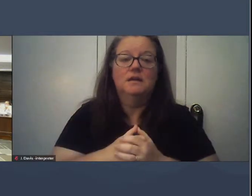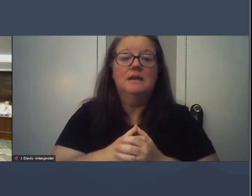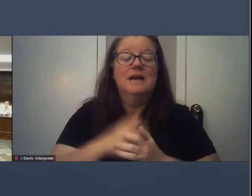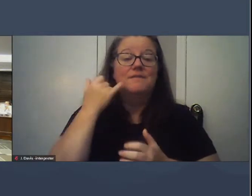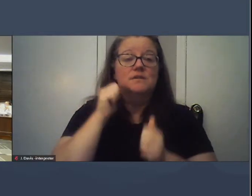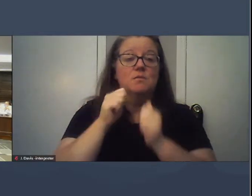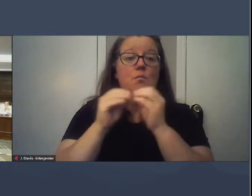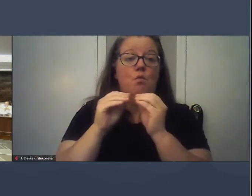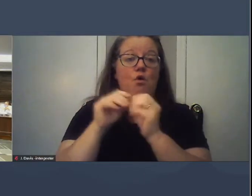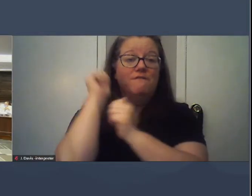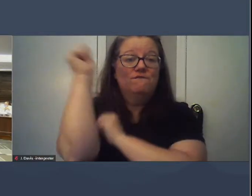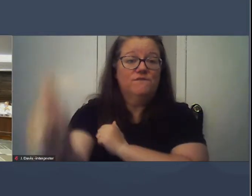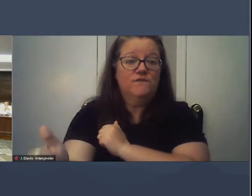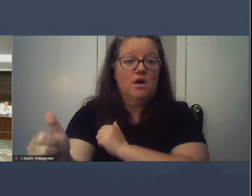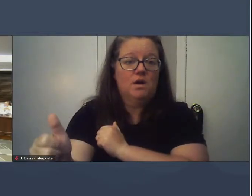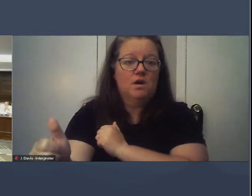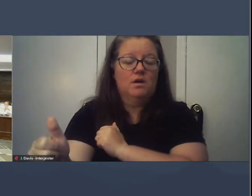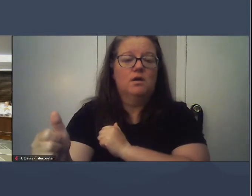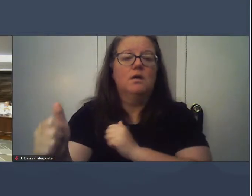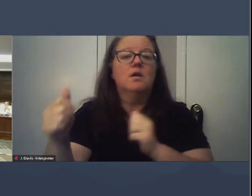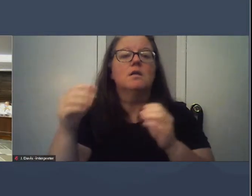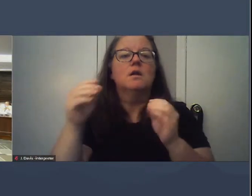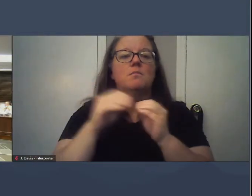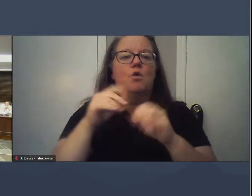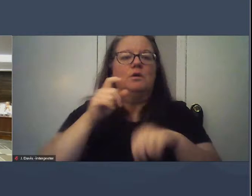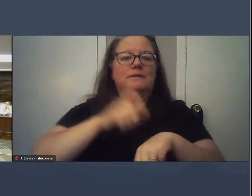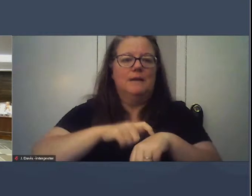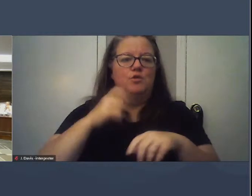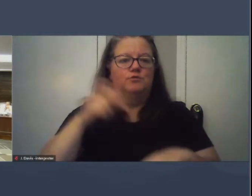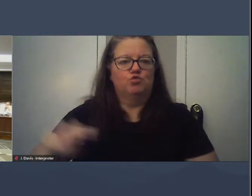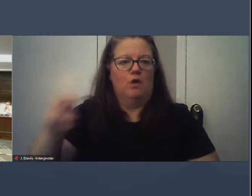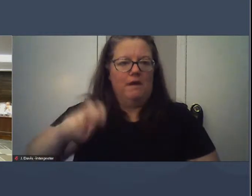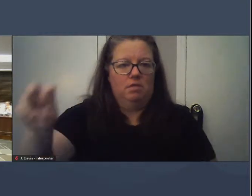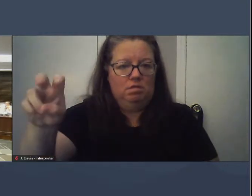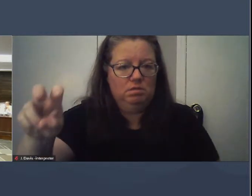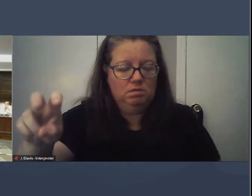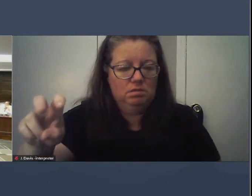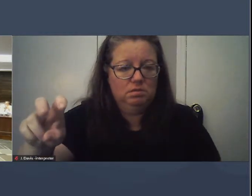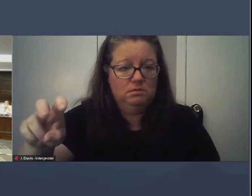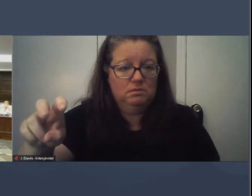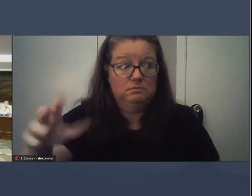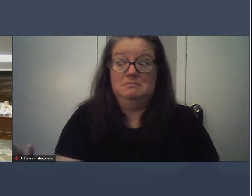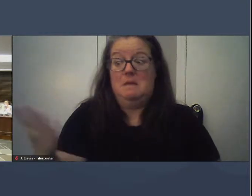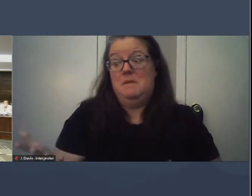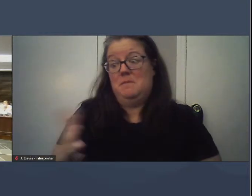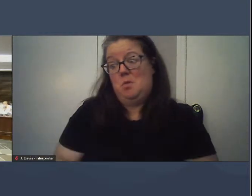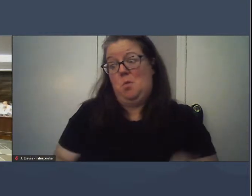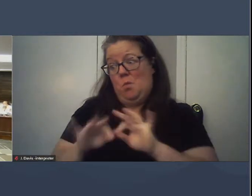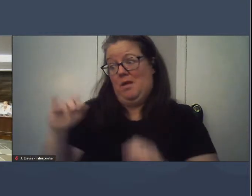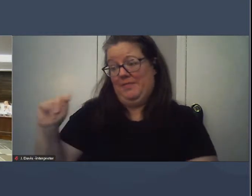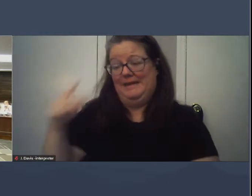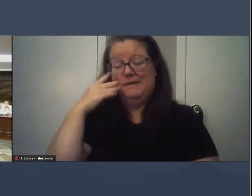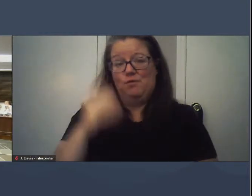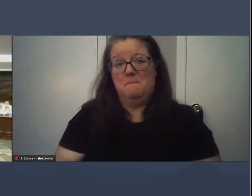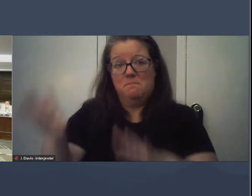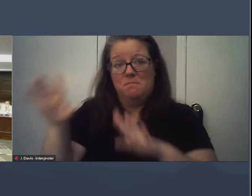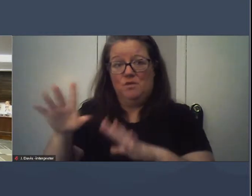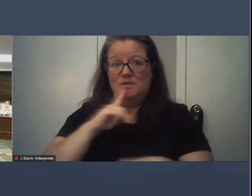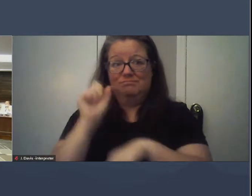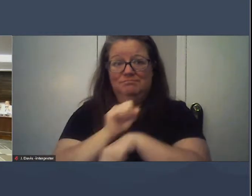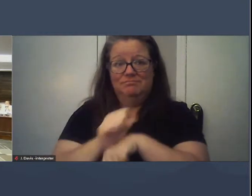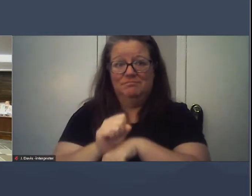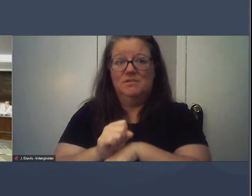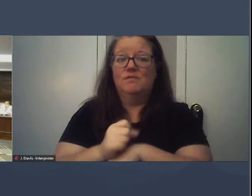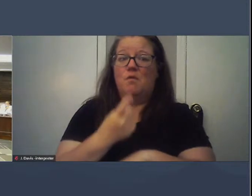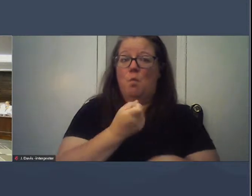more, the more you're on the road. Well, it may be worth it. I mean, moving it, period, from one